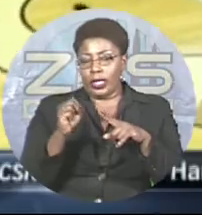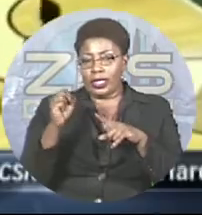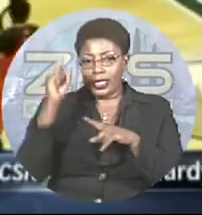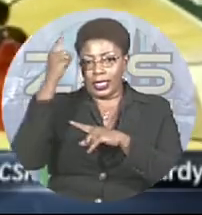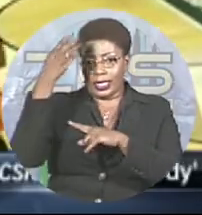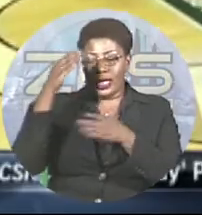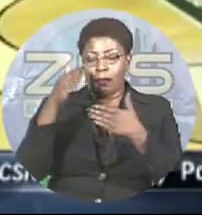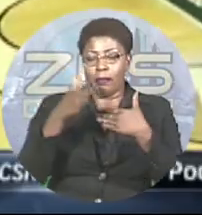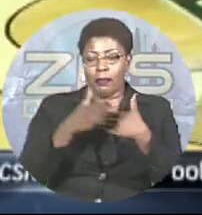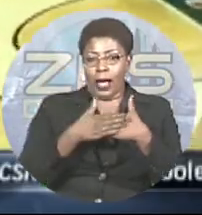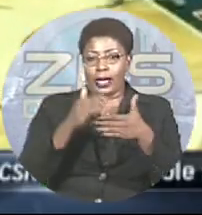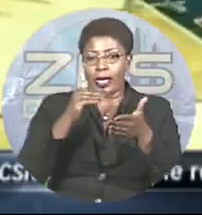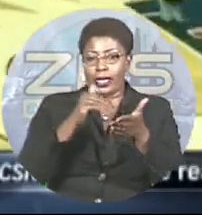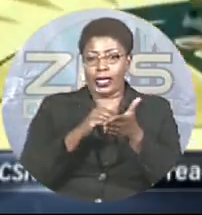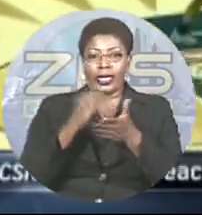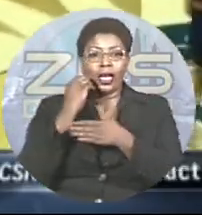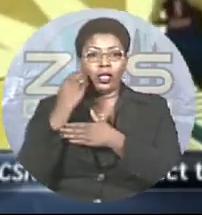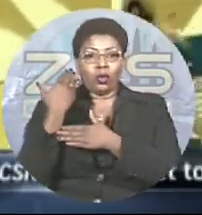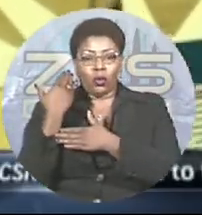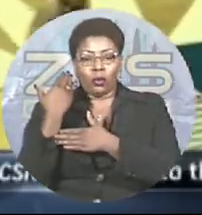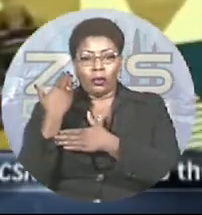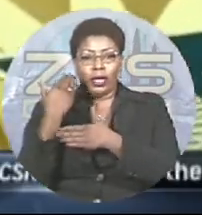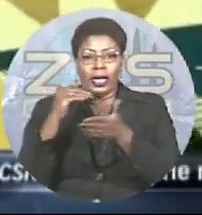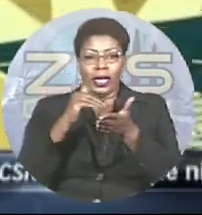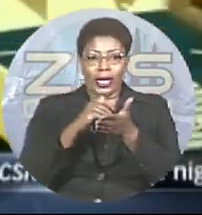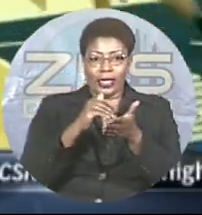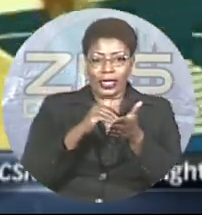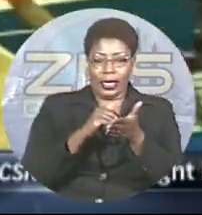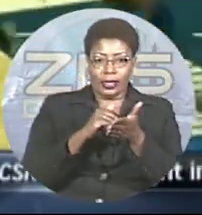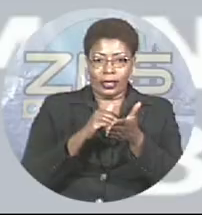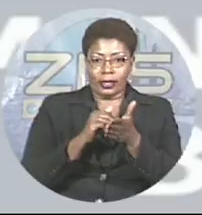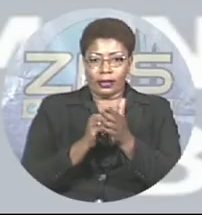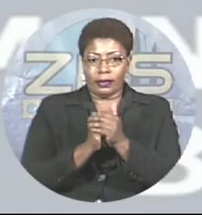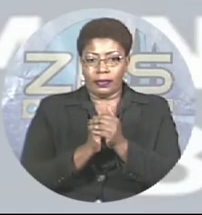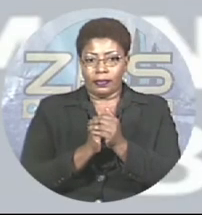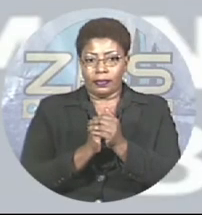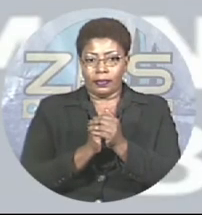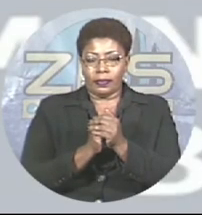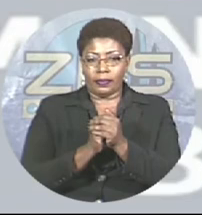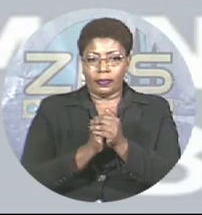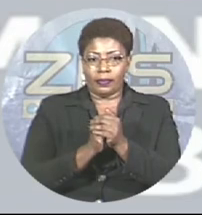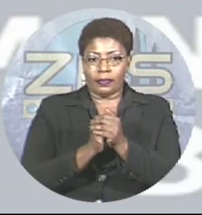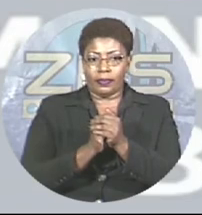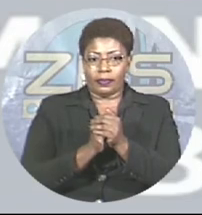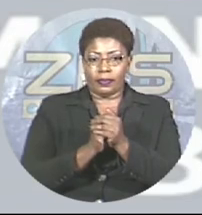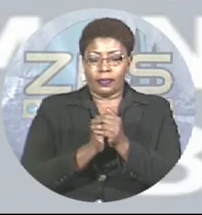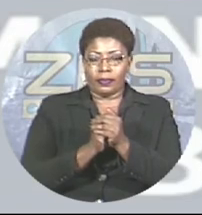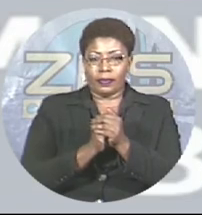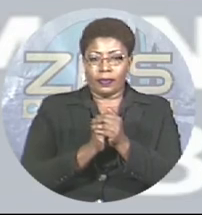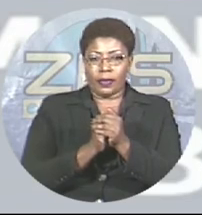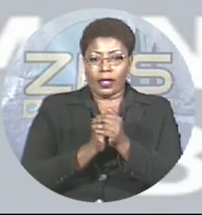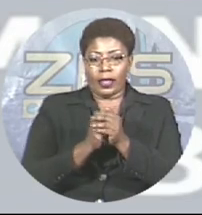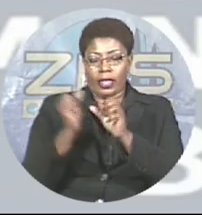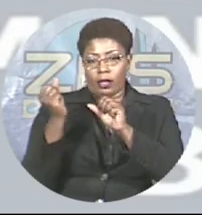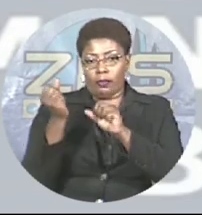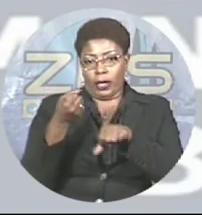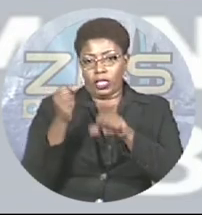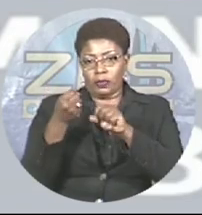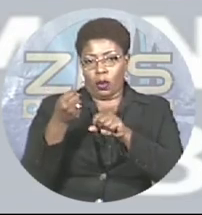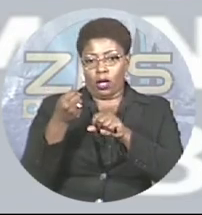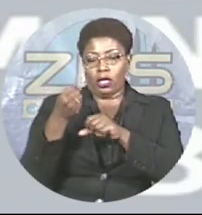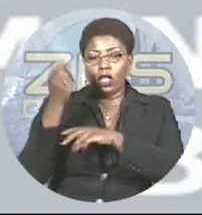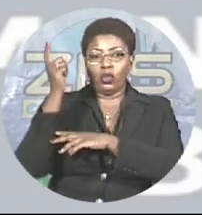court again tonight at home against the Seattle Storm. From the minor league baseball diamond yesterday, Lucius